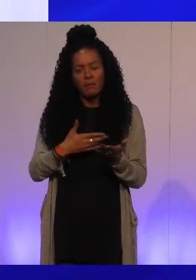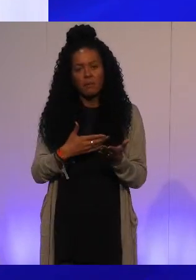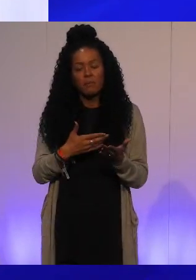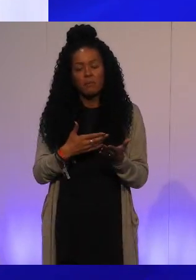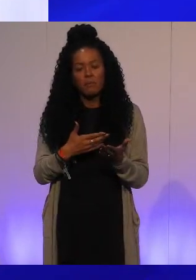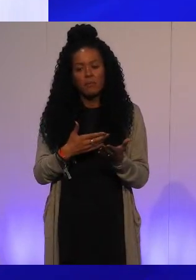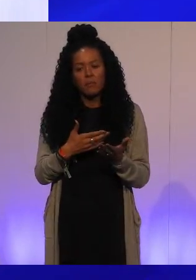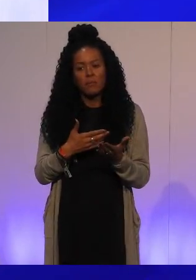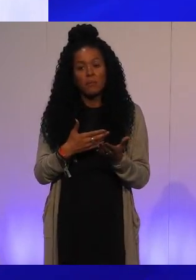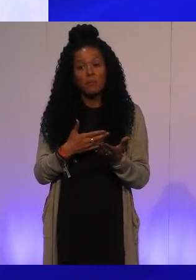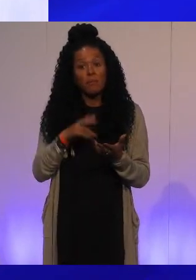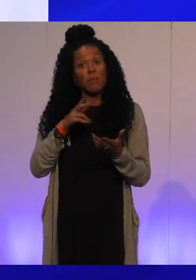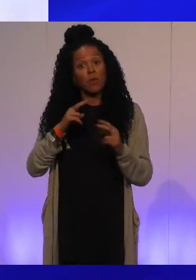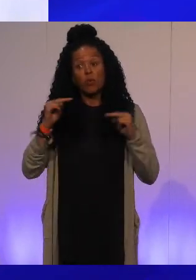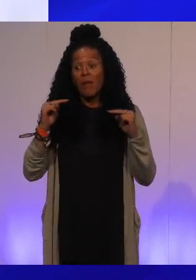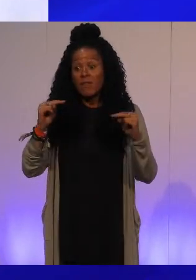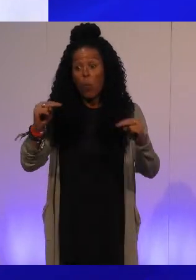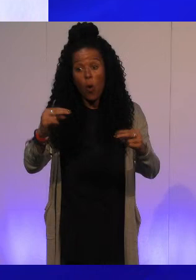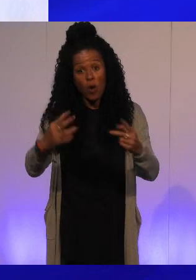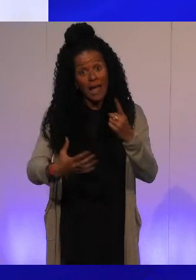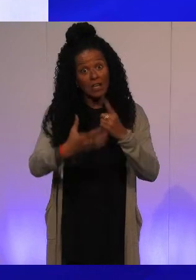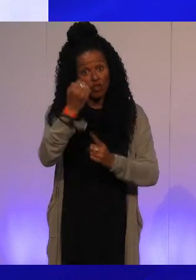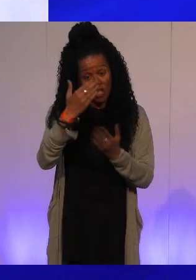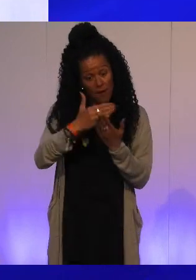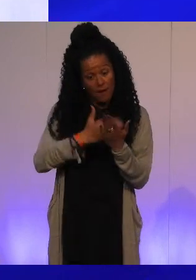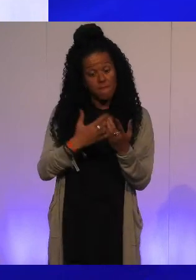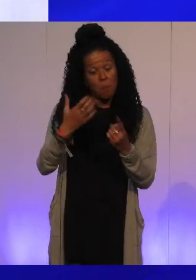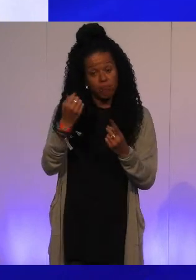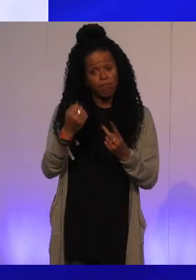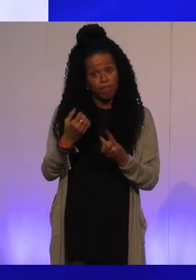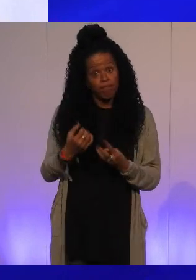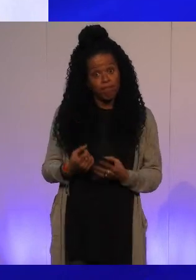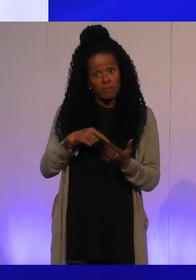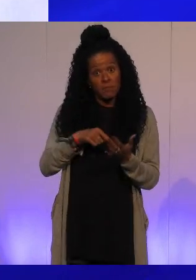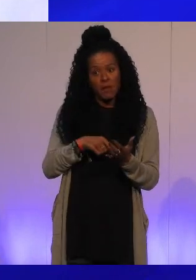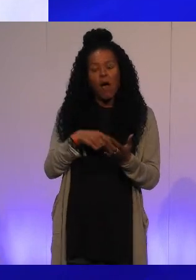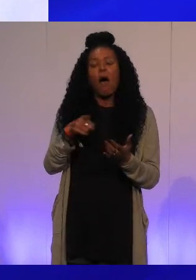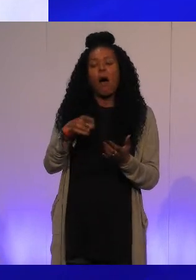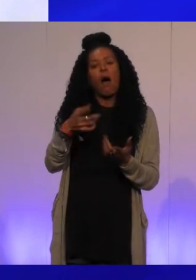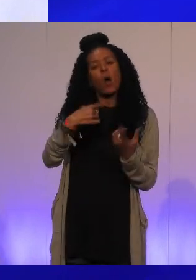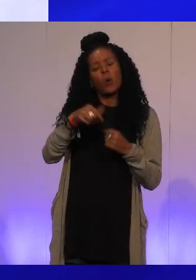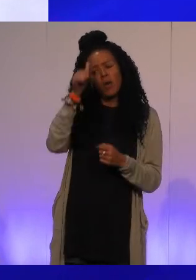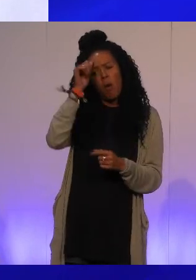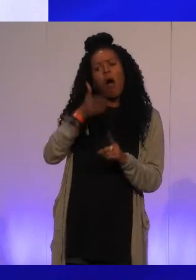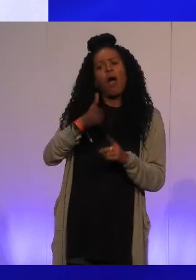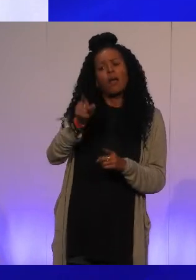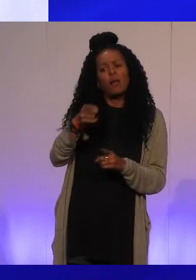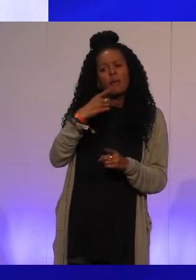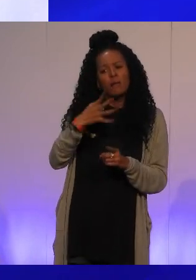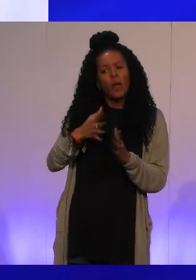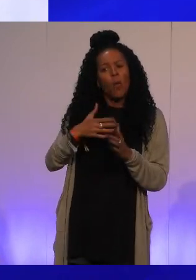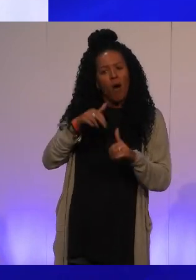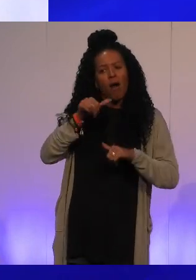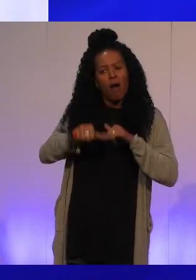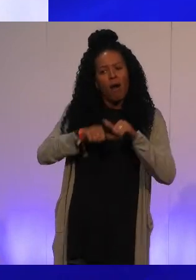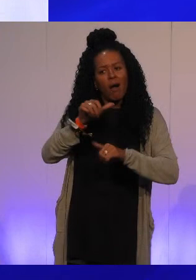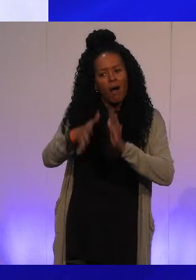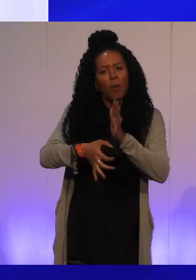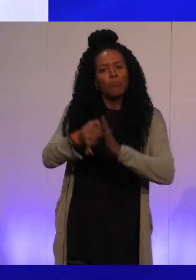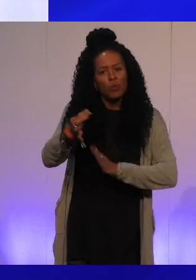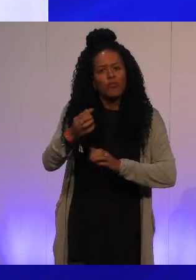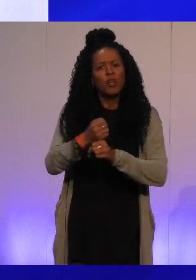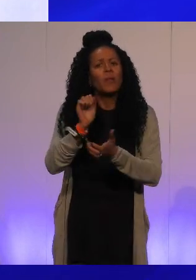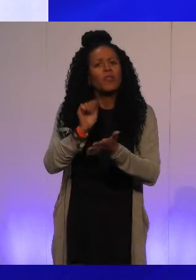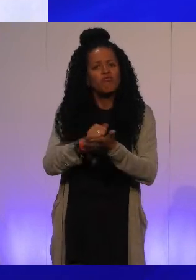the wards actually are achieving these care standards, that in itself will be an indicator that we are actually doing the